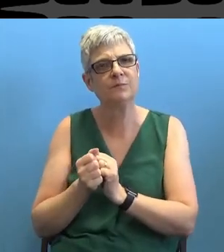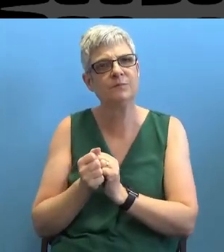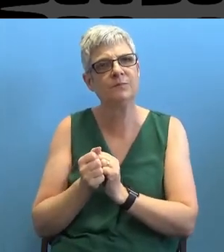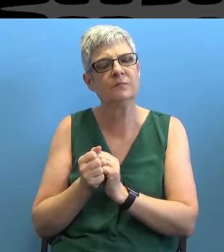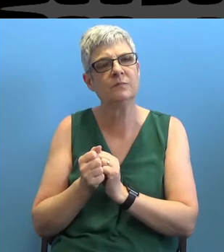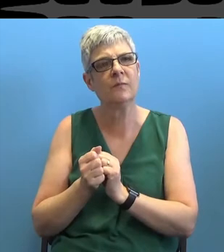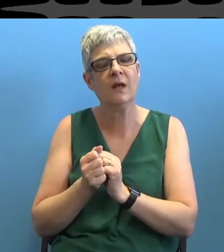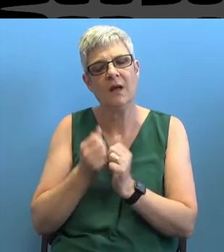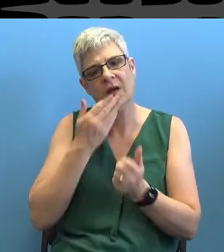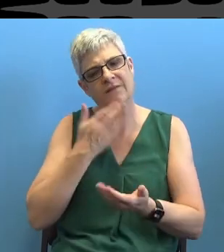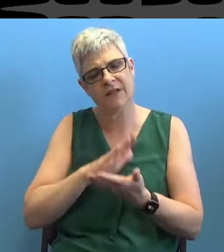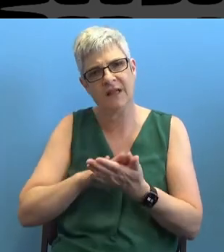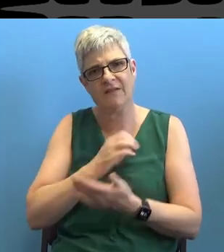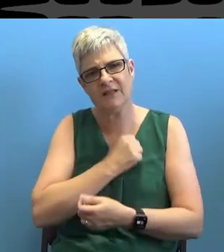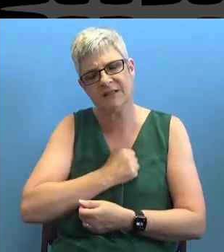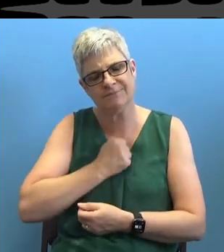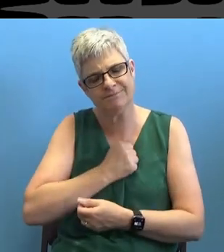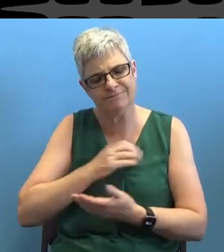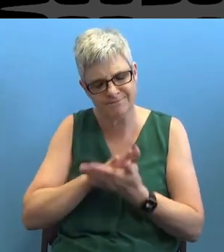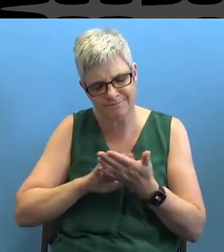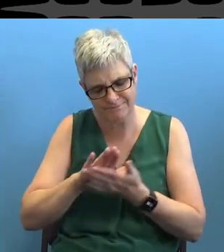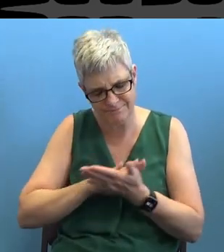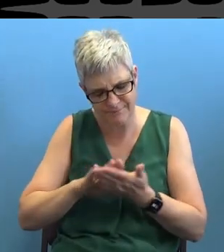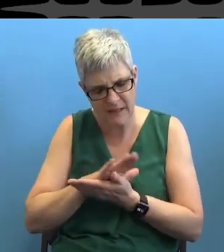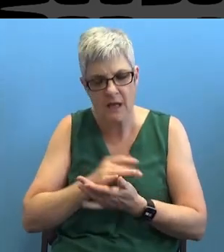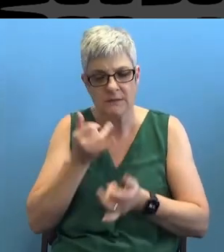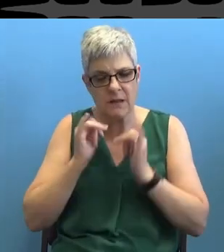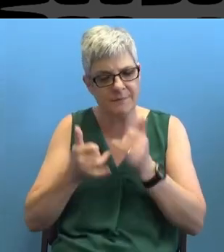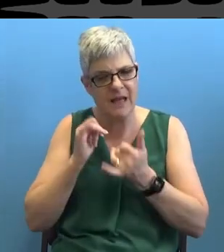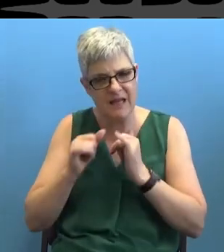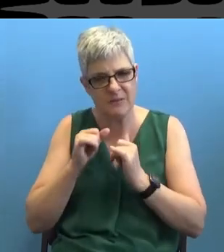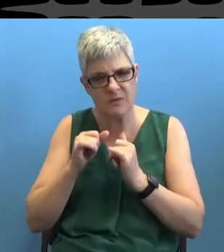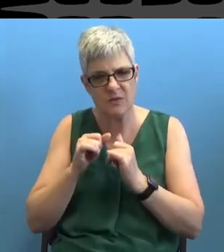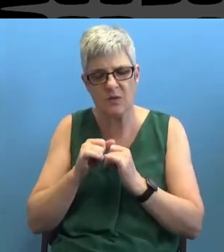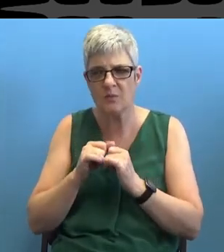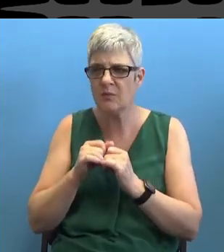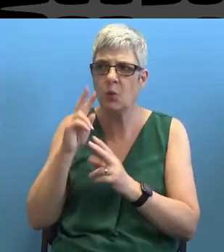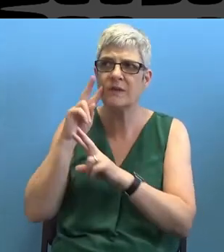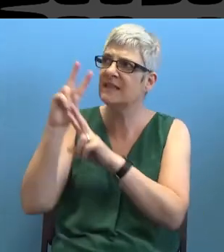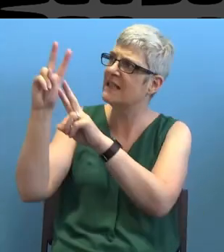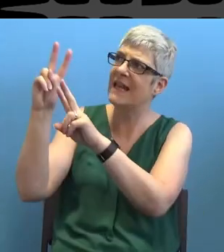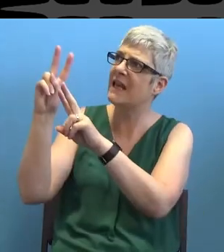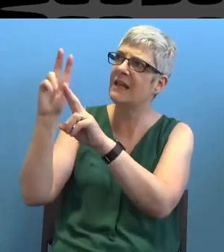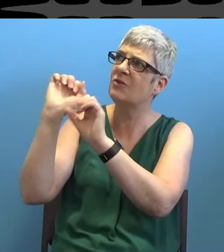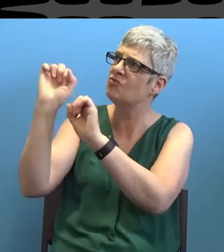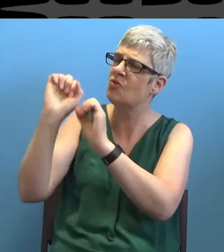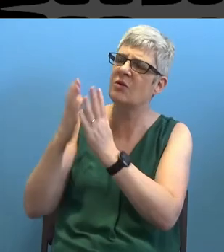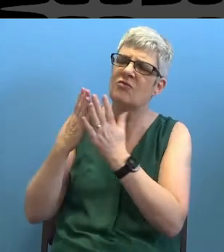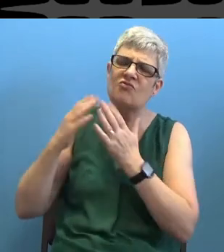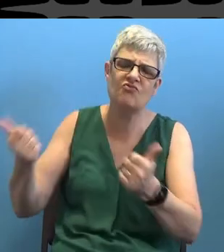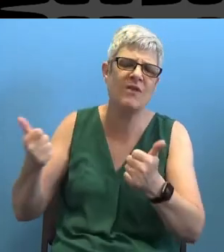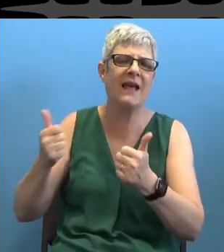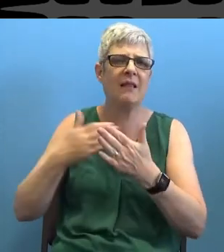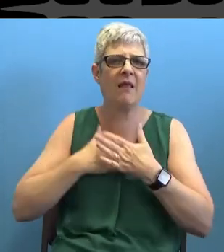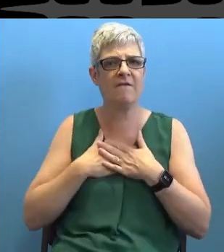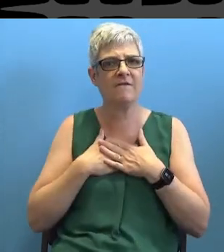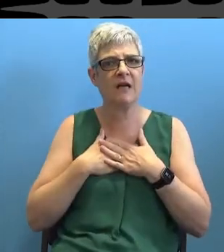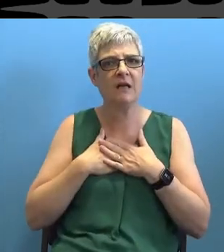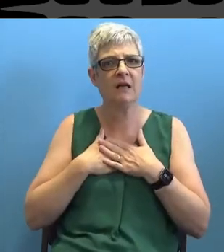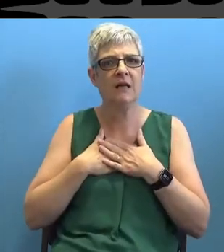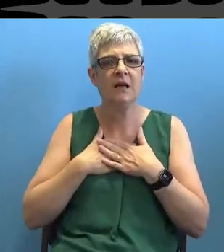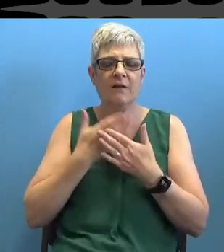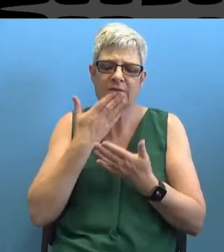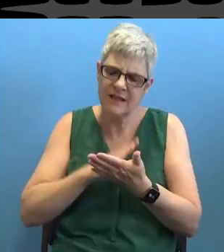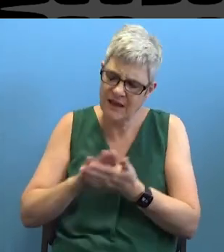And forgive us that sometimes we have lost sight of that great love. Forgive us for the times when we've